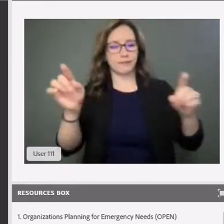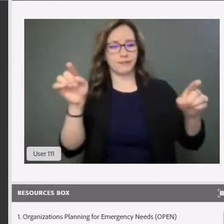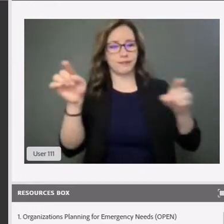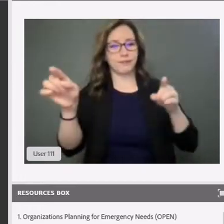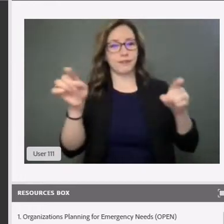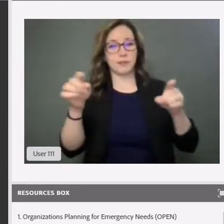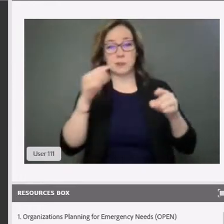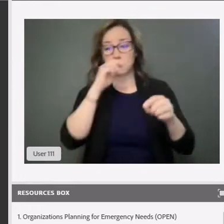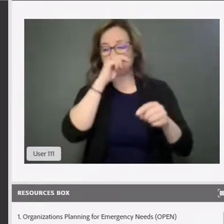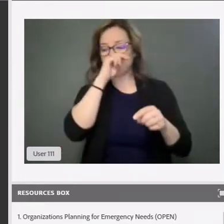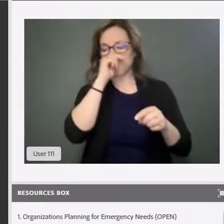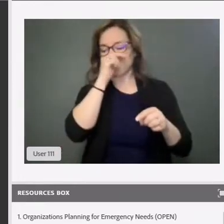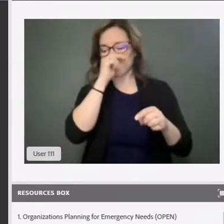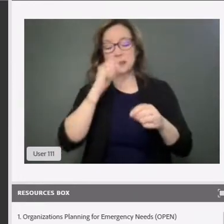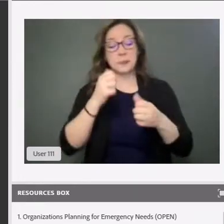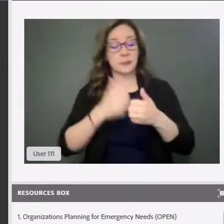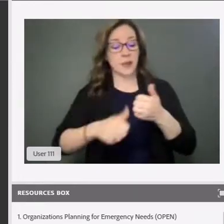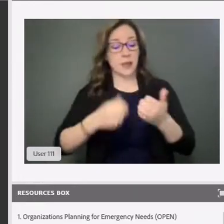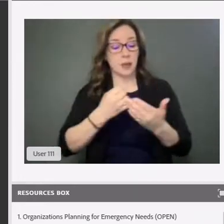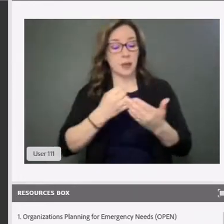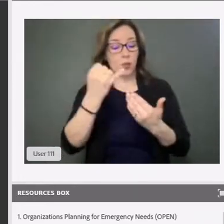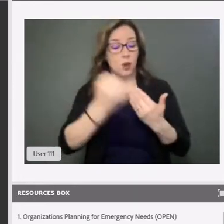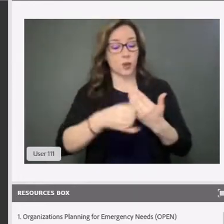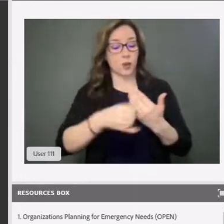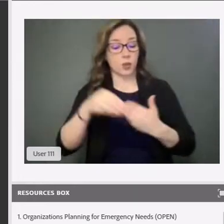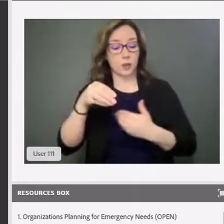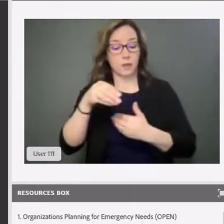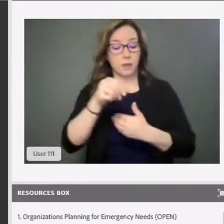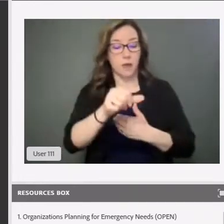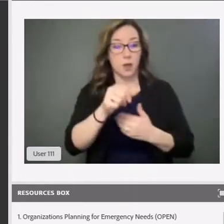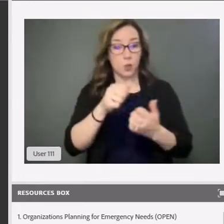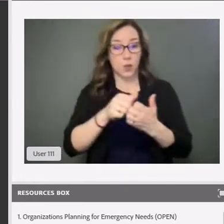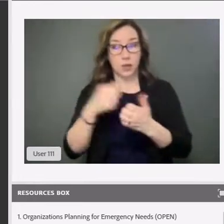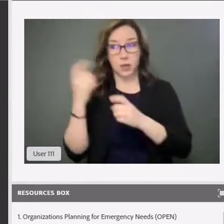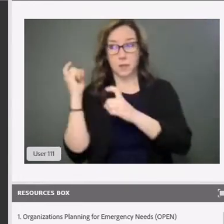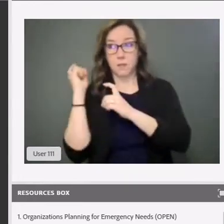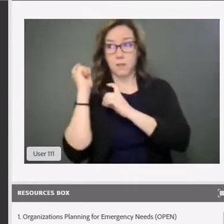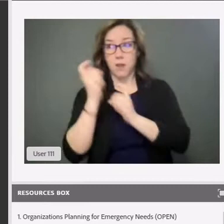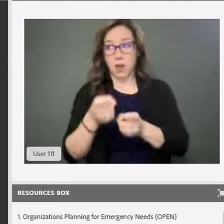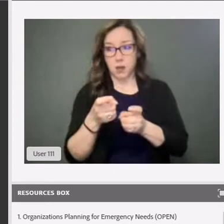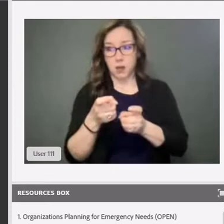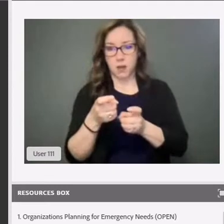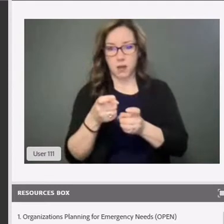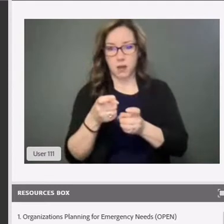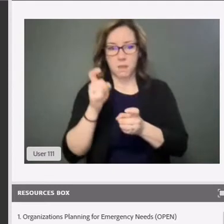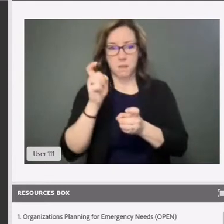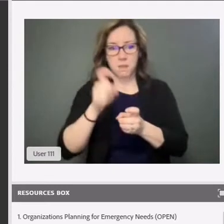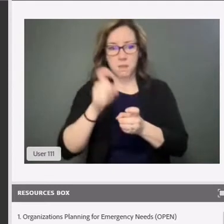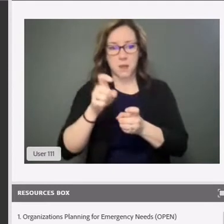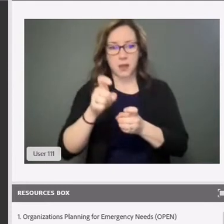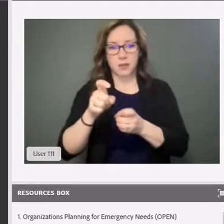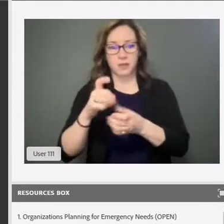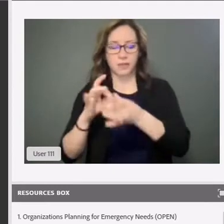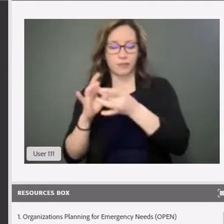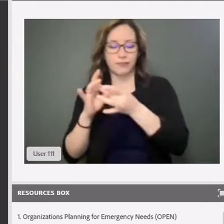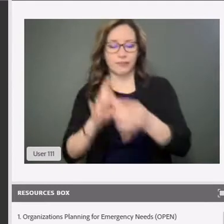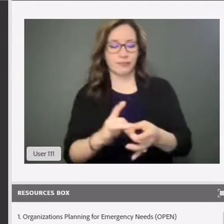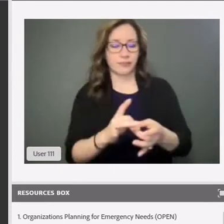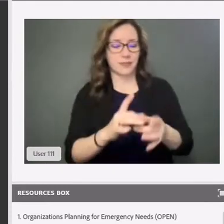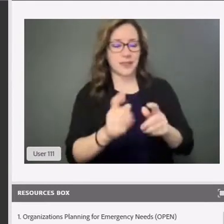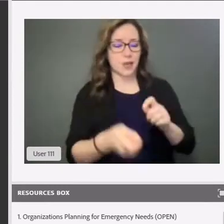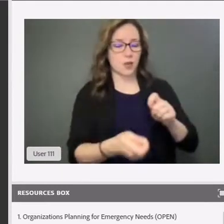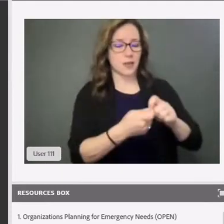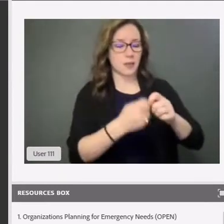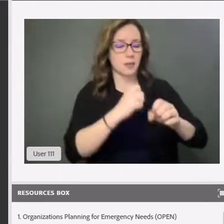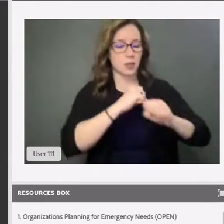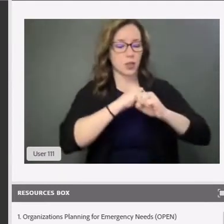is that any projects that are funded with these grant funds do have to have a nexus to terrorism security.